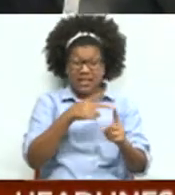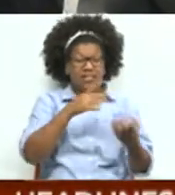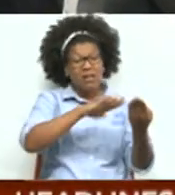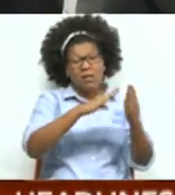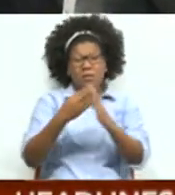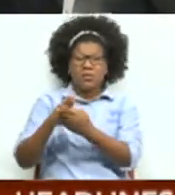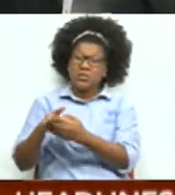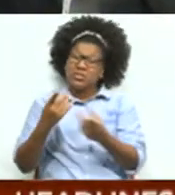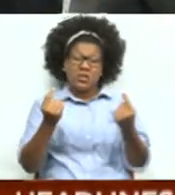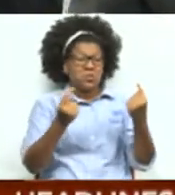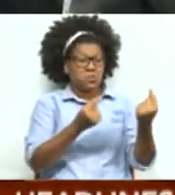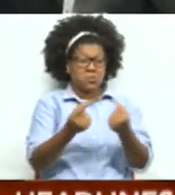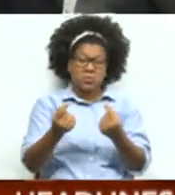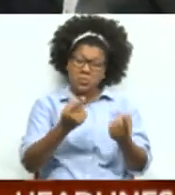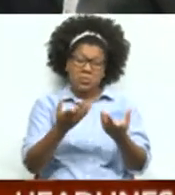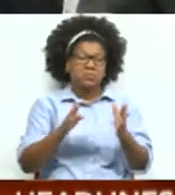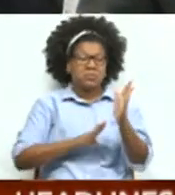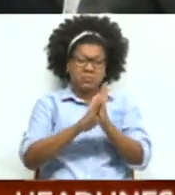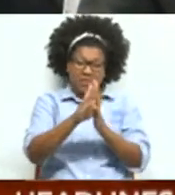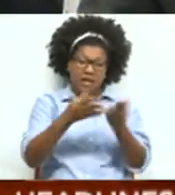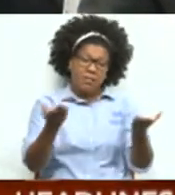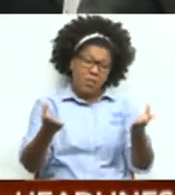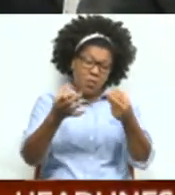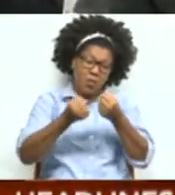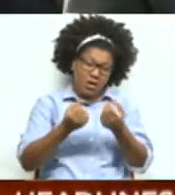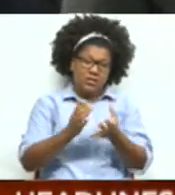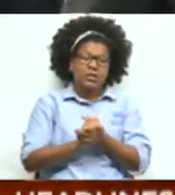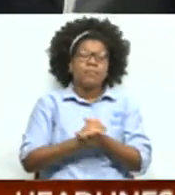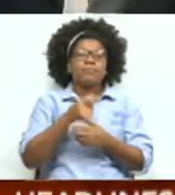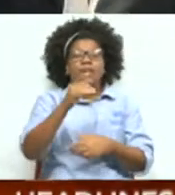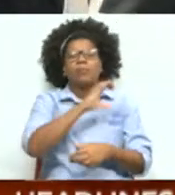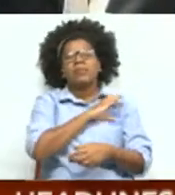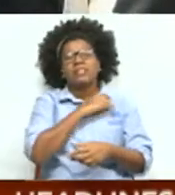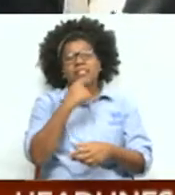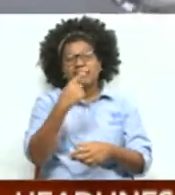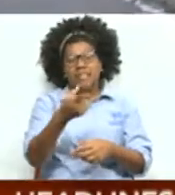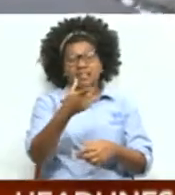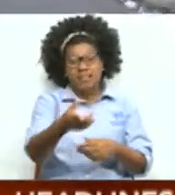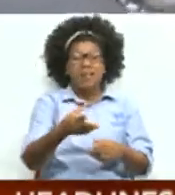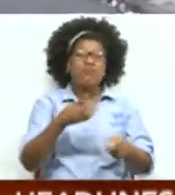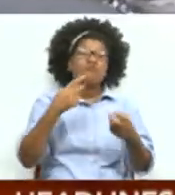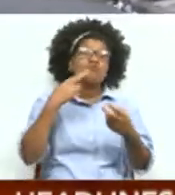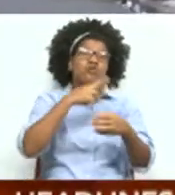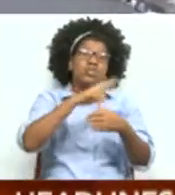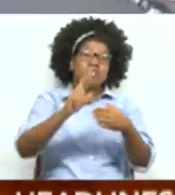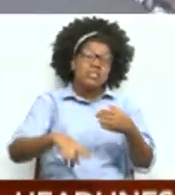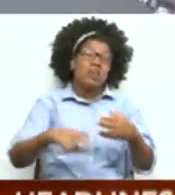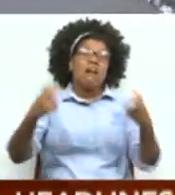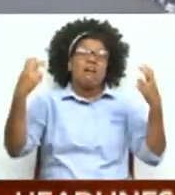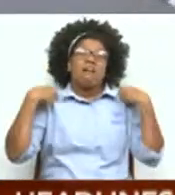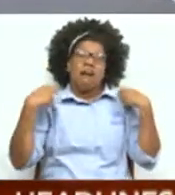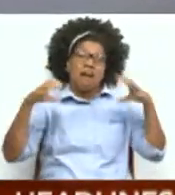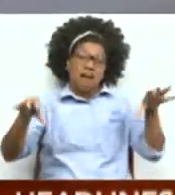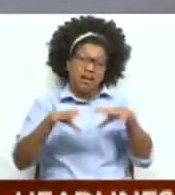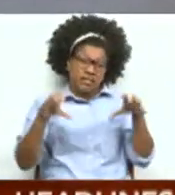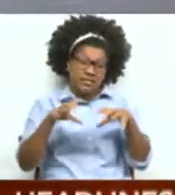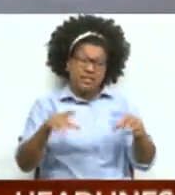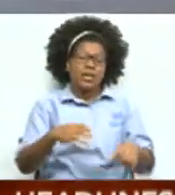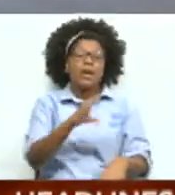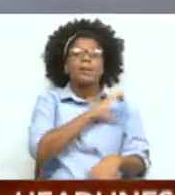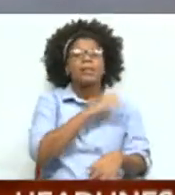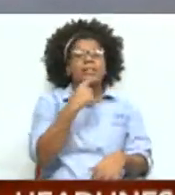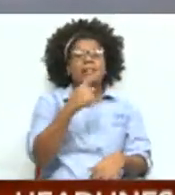said police have indicated that it's a result of gang activity. He also said the police have had only limited success